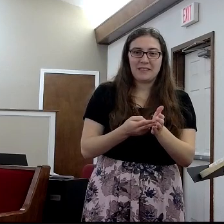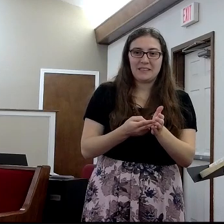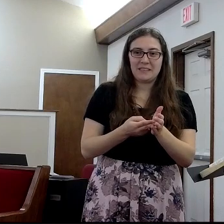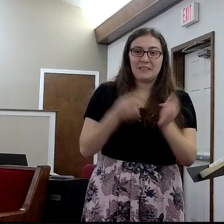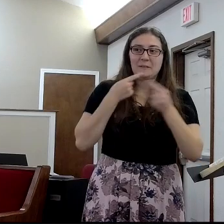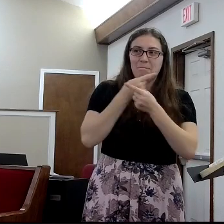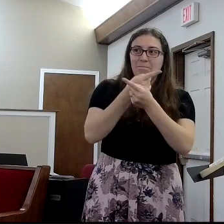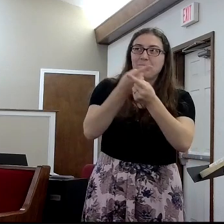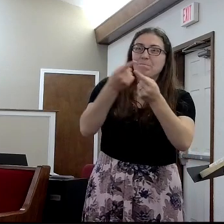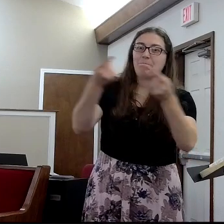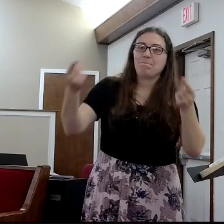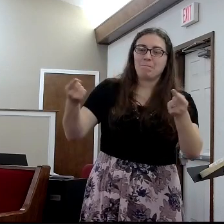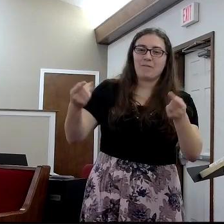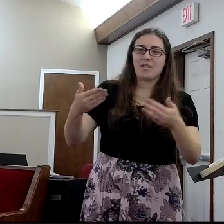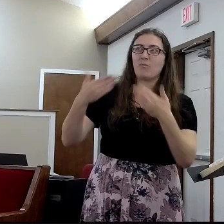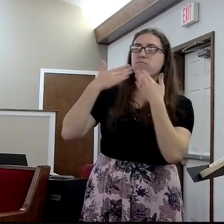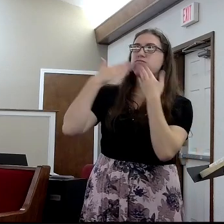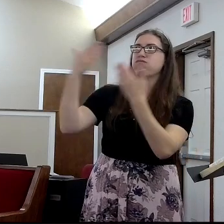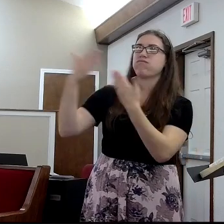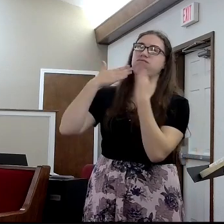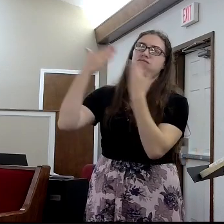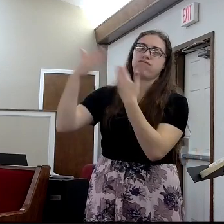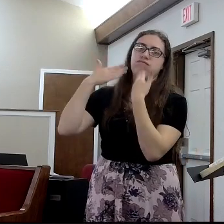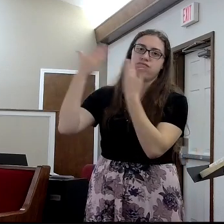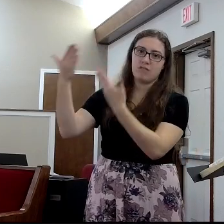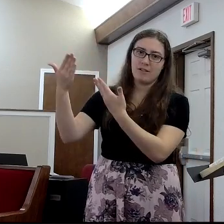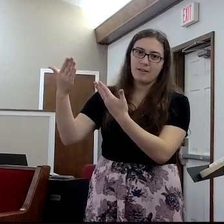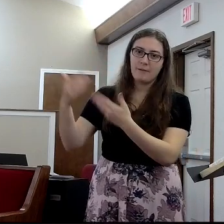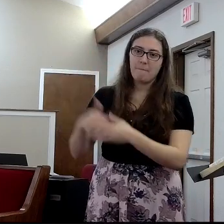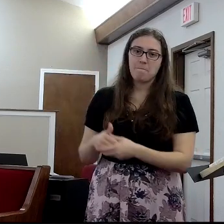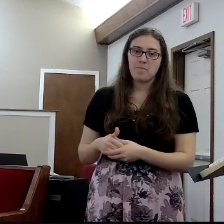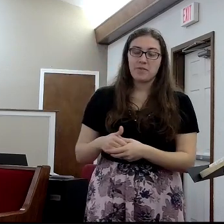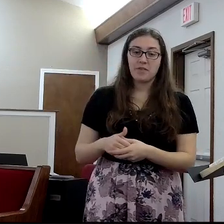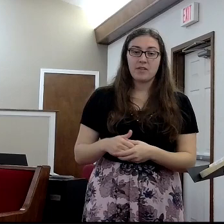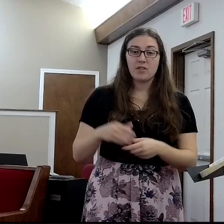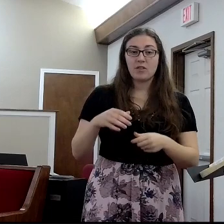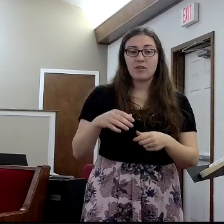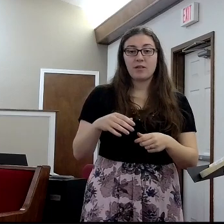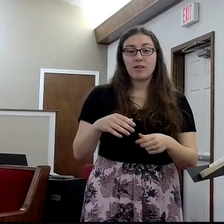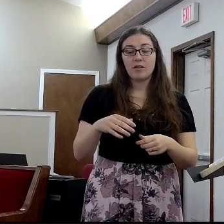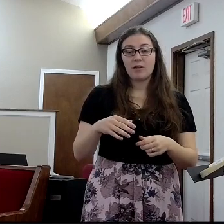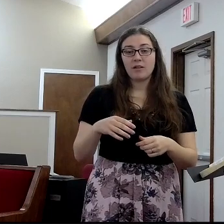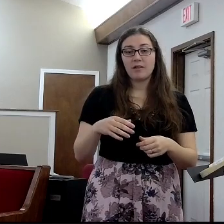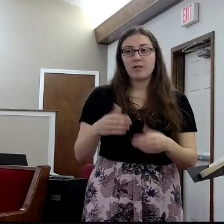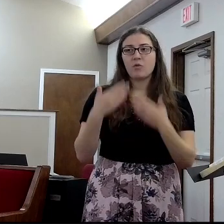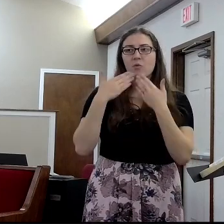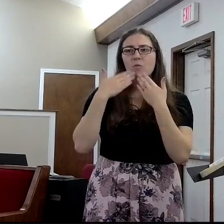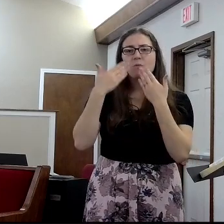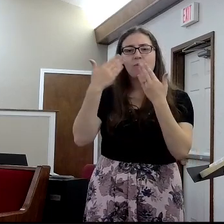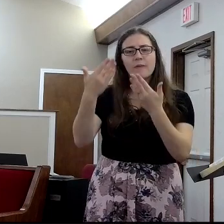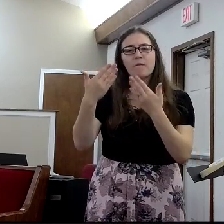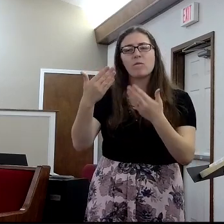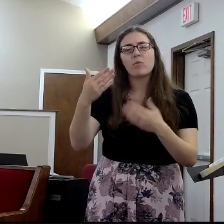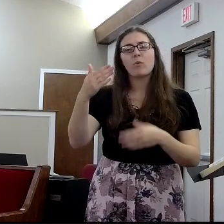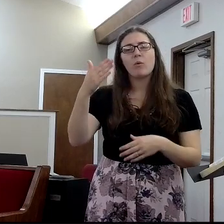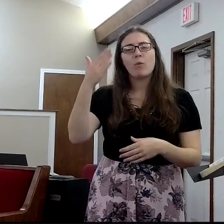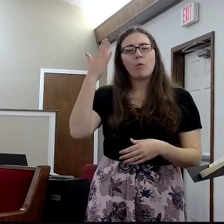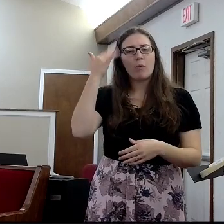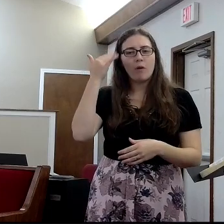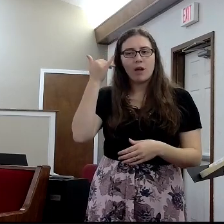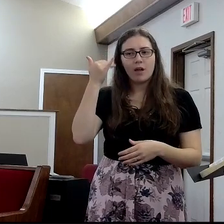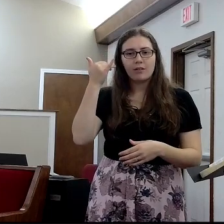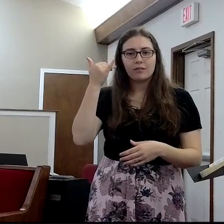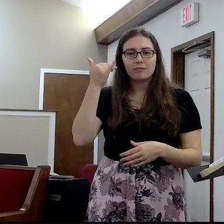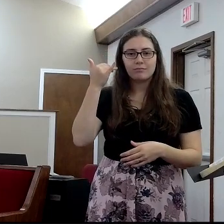express their gratitude. And so it says they made vows. And this wasn't being done because their earthly lives were spared, but rather it